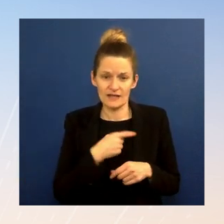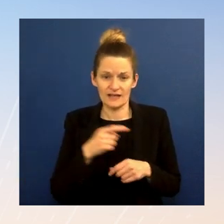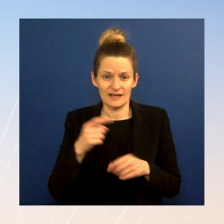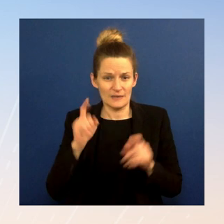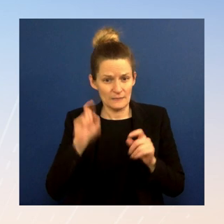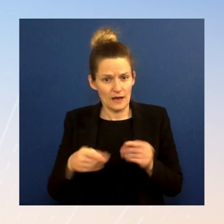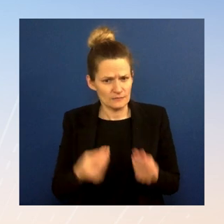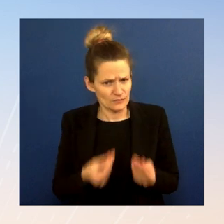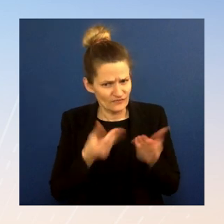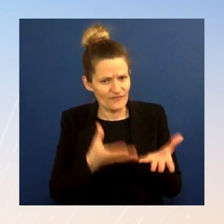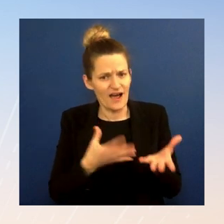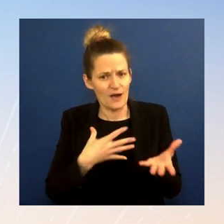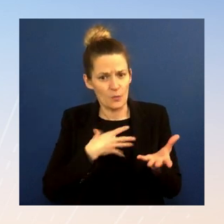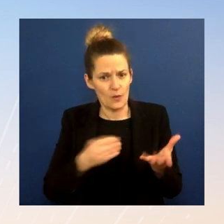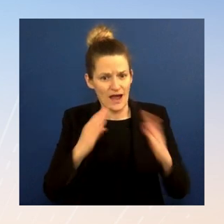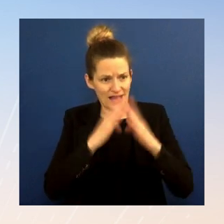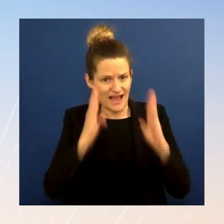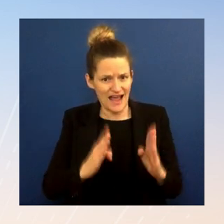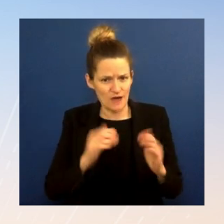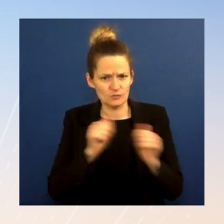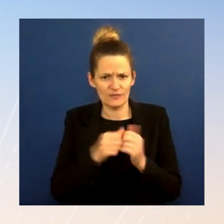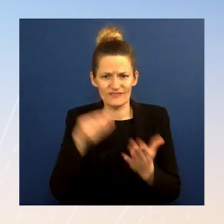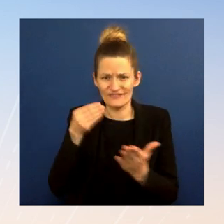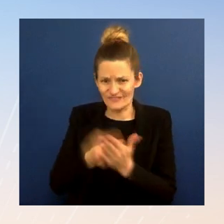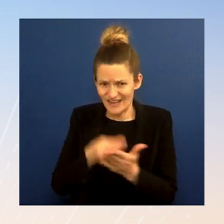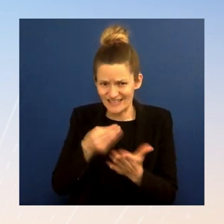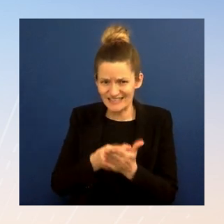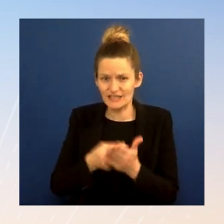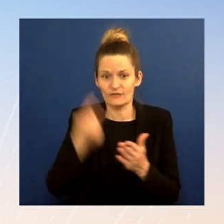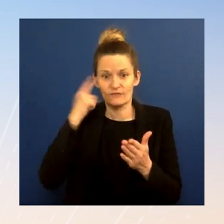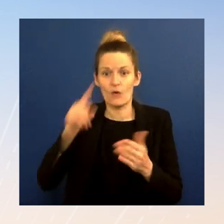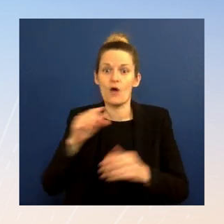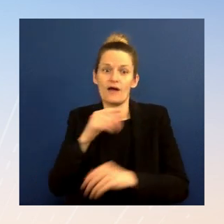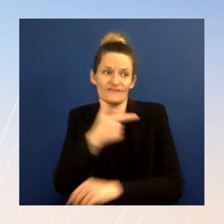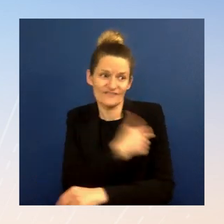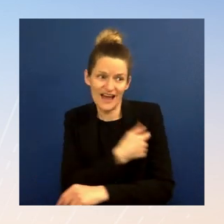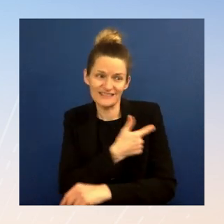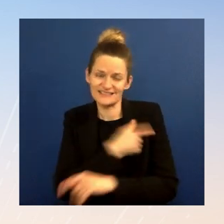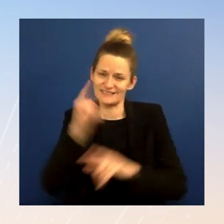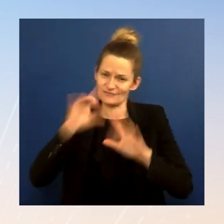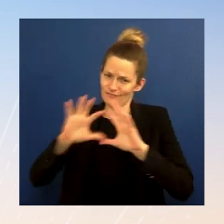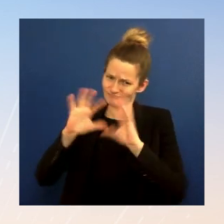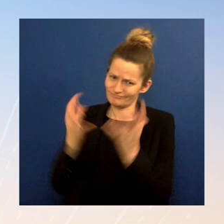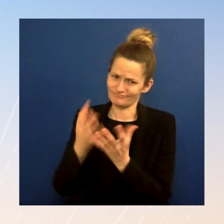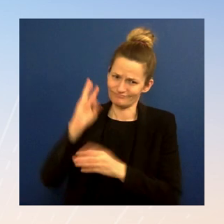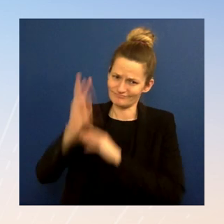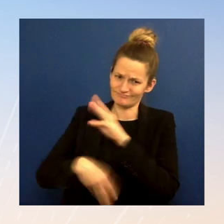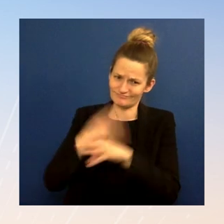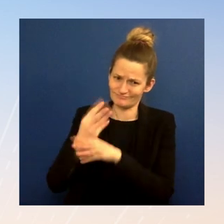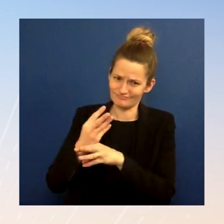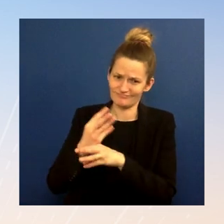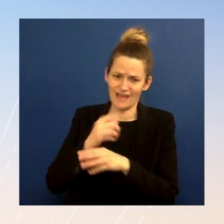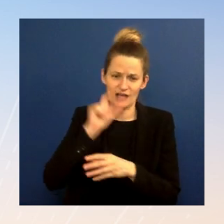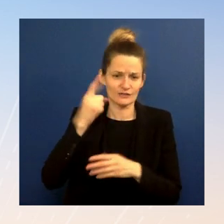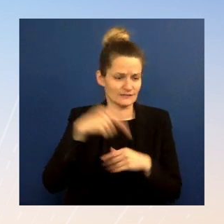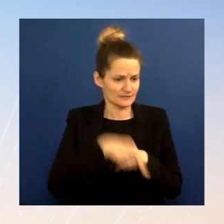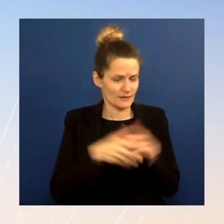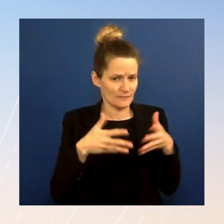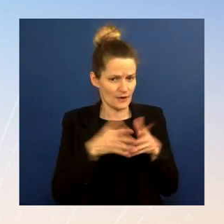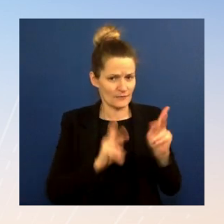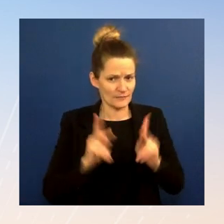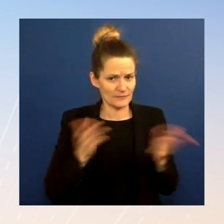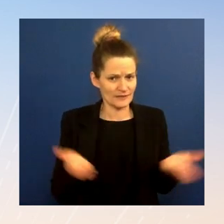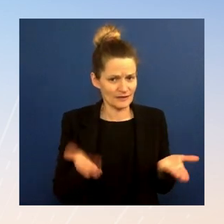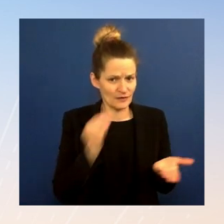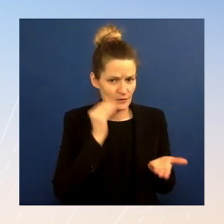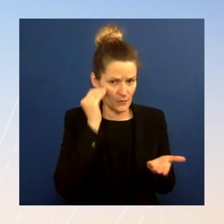both vaccinating the world and protecting Americans at home. Last thing I just wanted to note, as you saw this morning